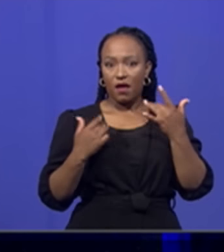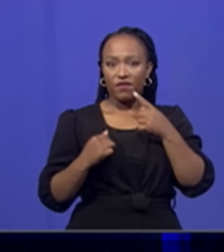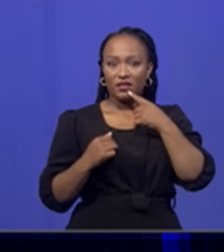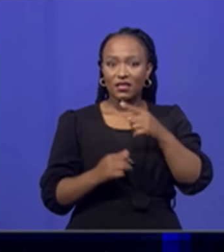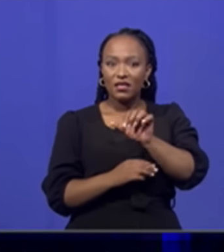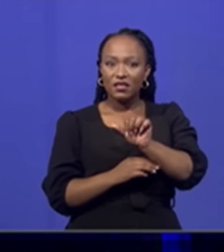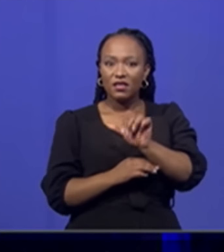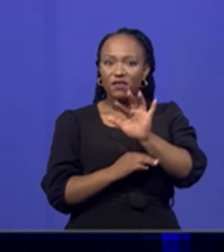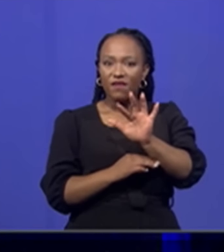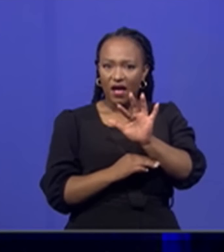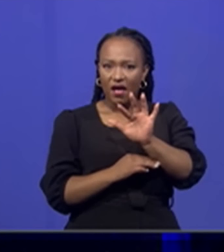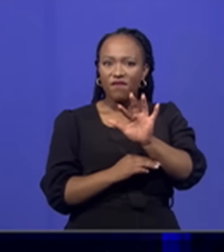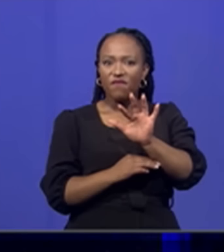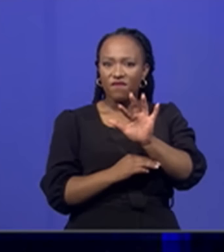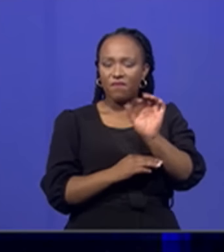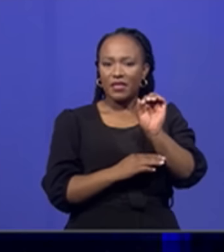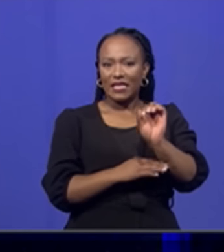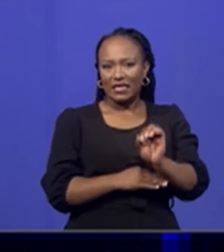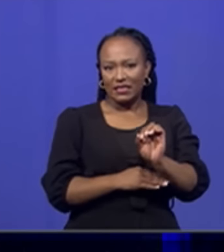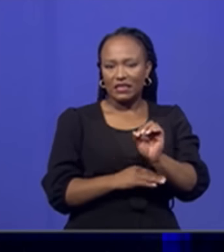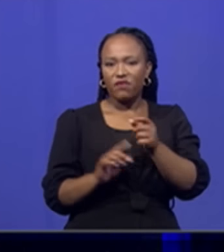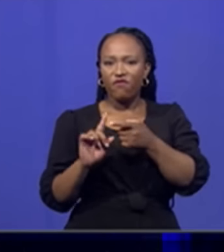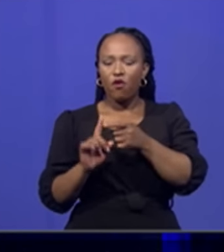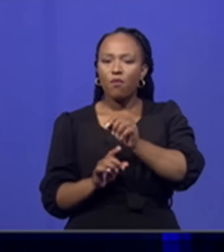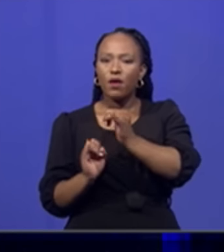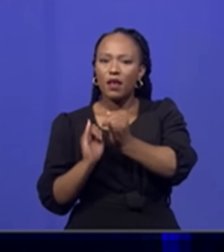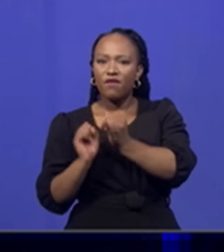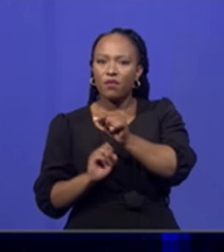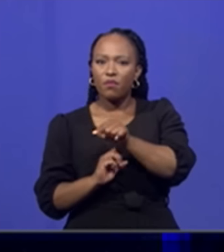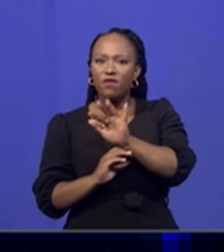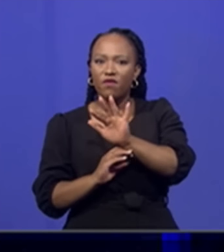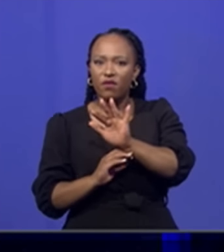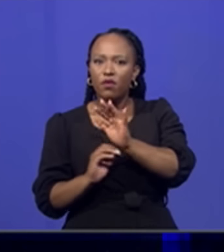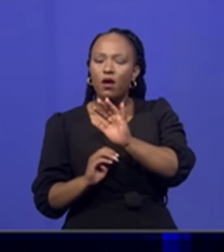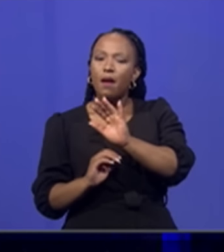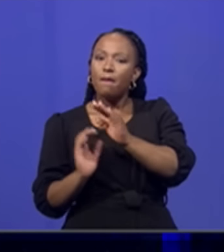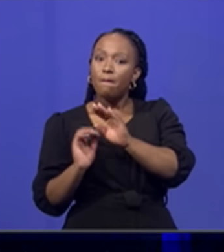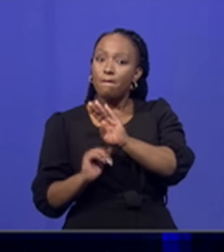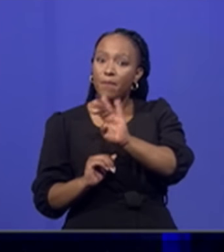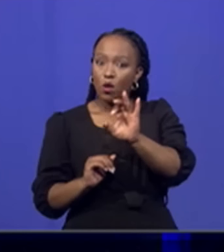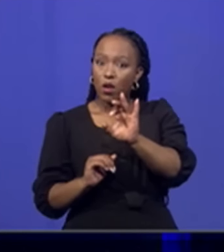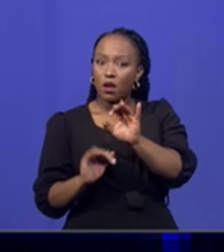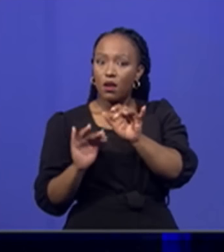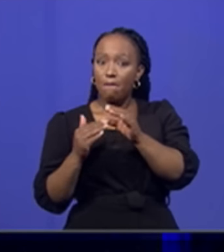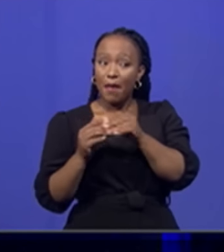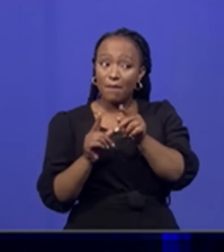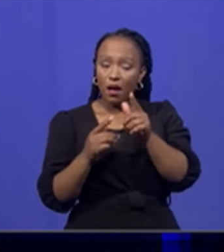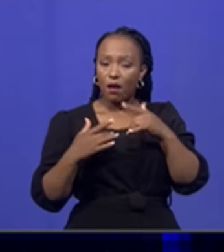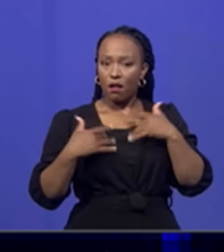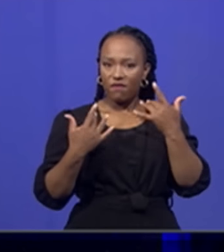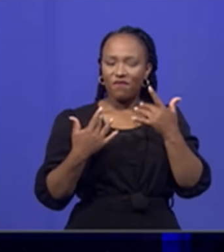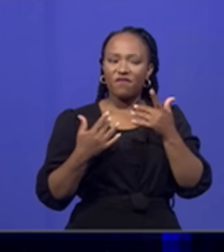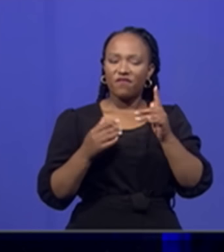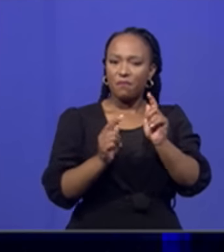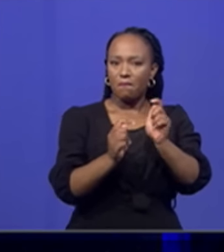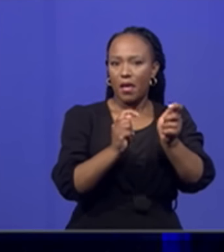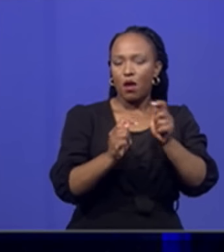65 tsa diranta tse dibilione tse 11.5 ile fuwe ditho tsa yona tse ntseng di phela.